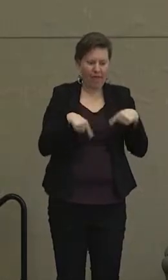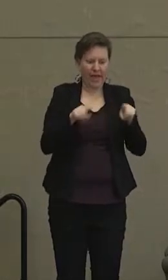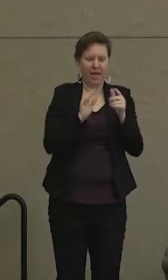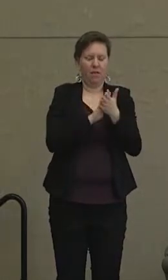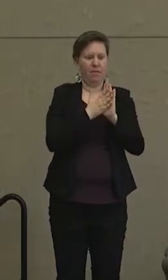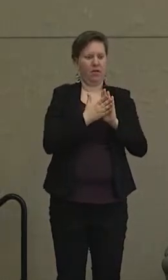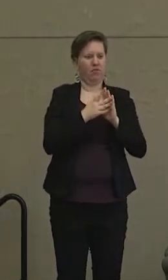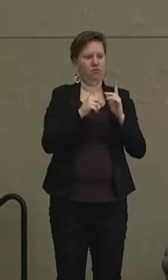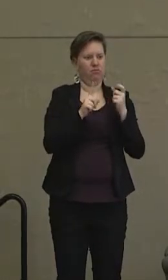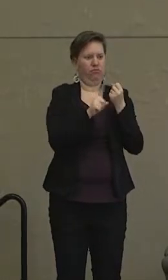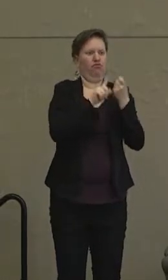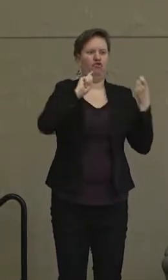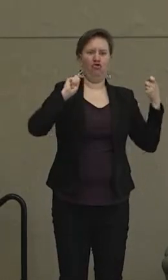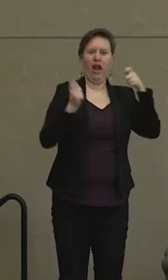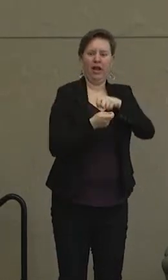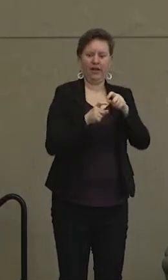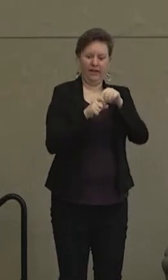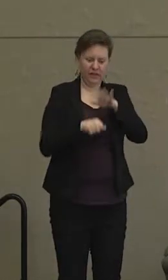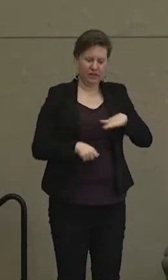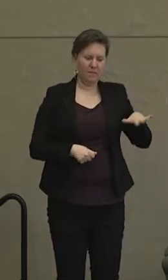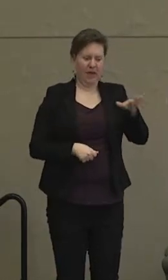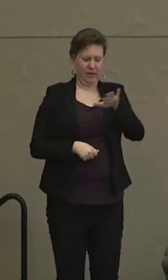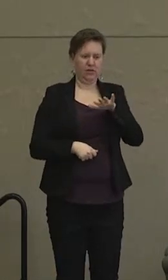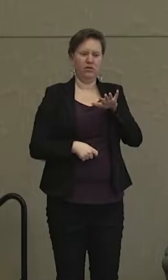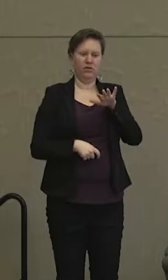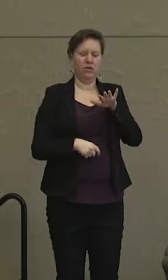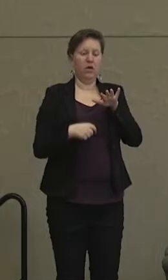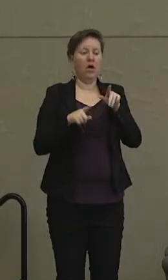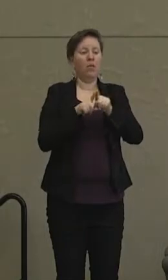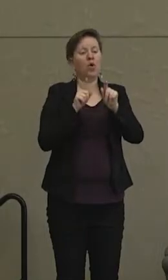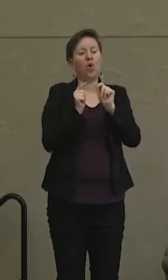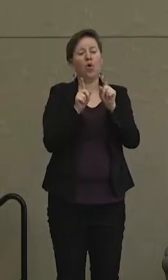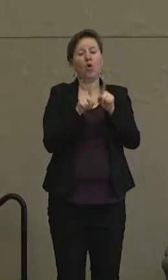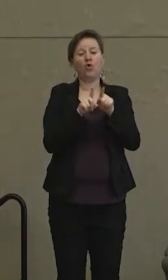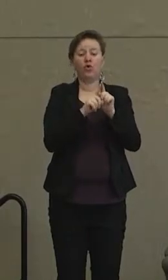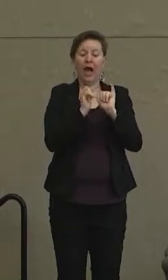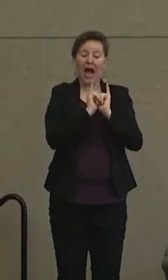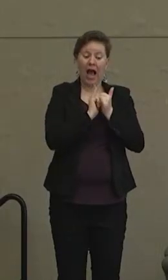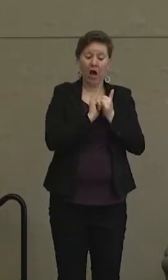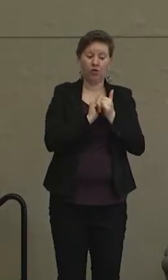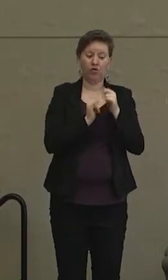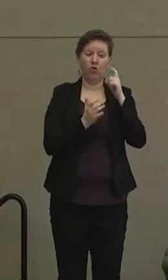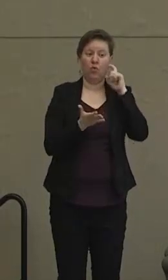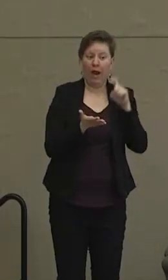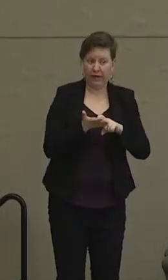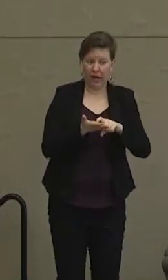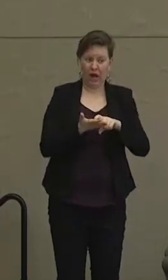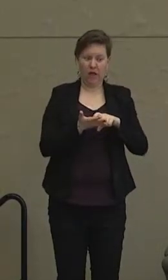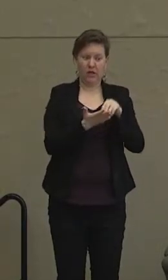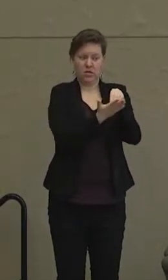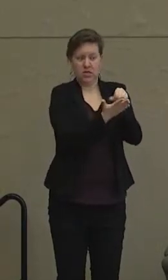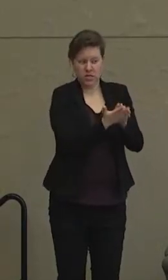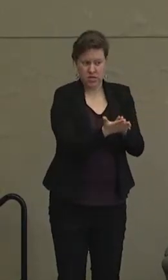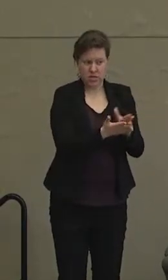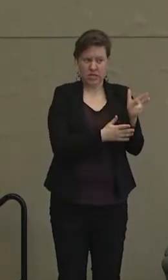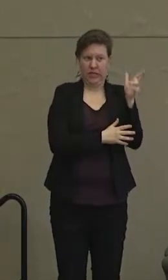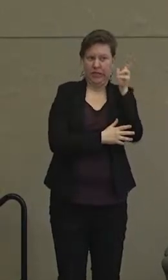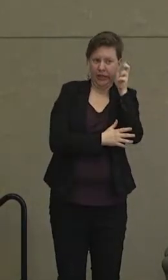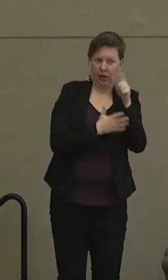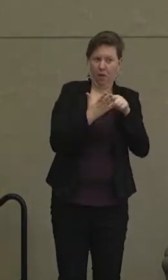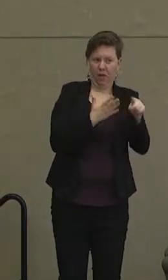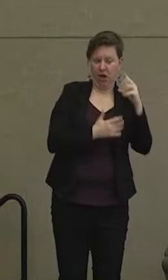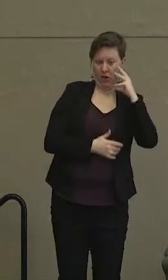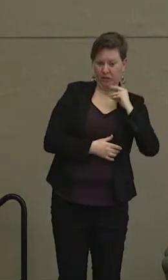agents of change in the spaces that they are, but also how to recognize and record and listen to and hear what is what they're